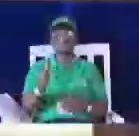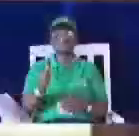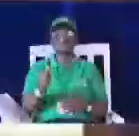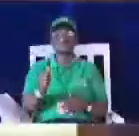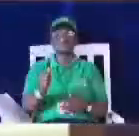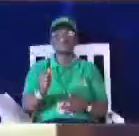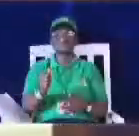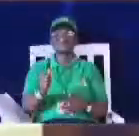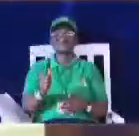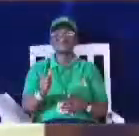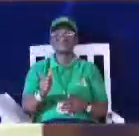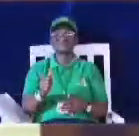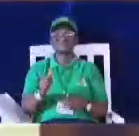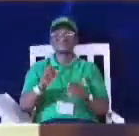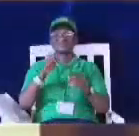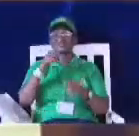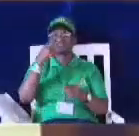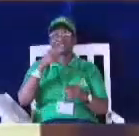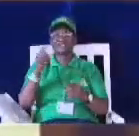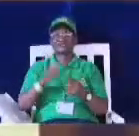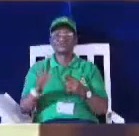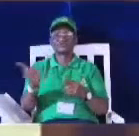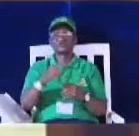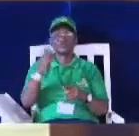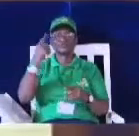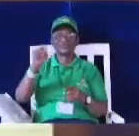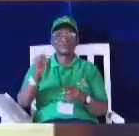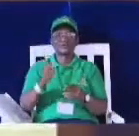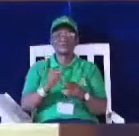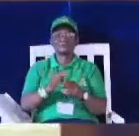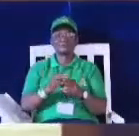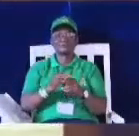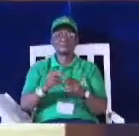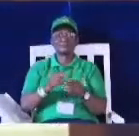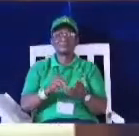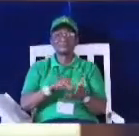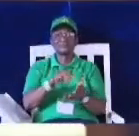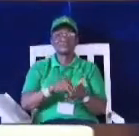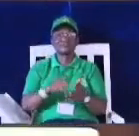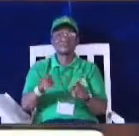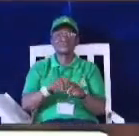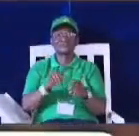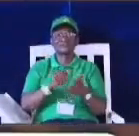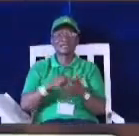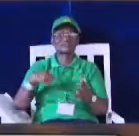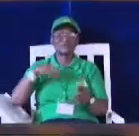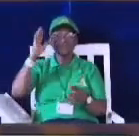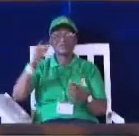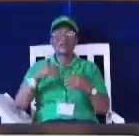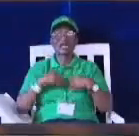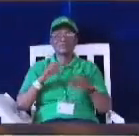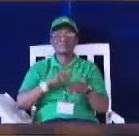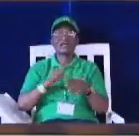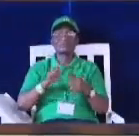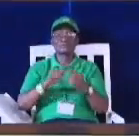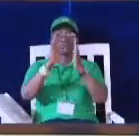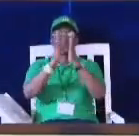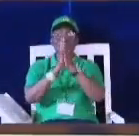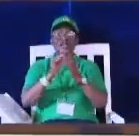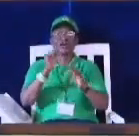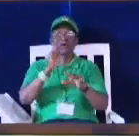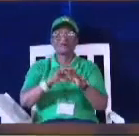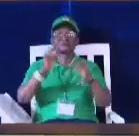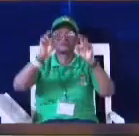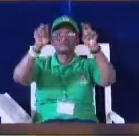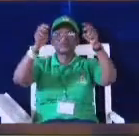I've been speaking to you for a few minutes so that you can have time to pray on the